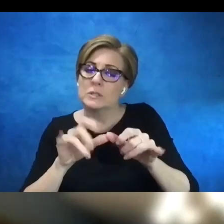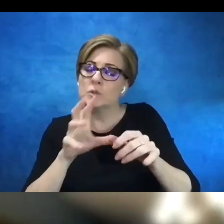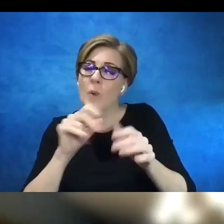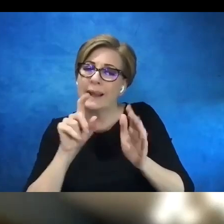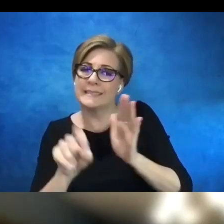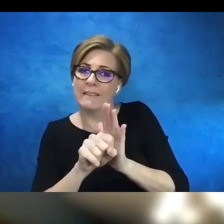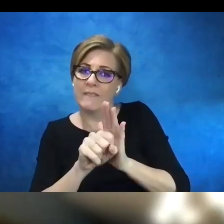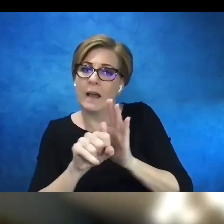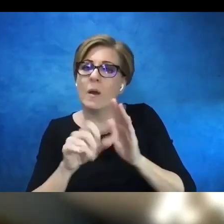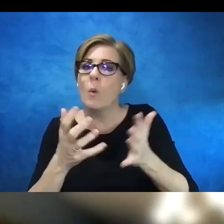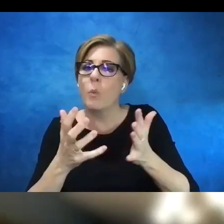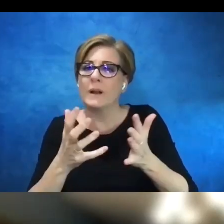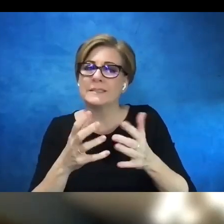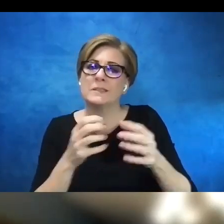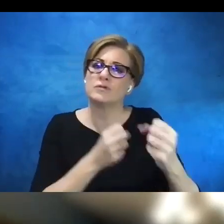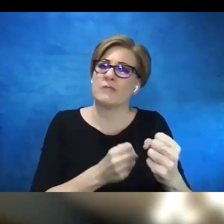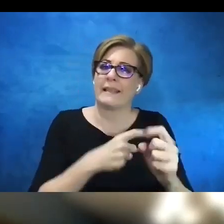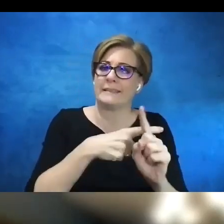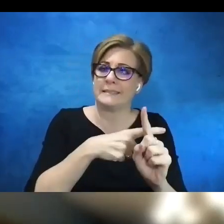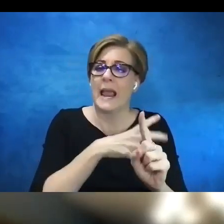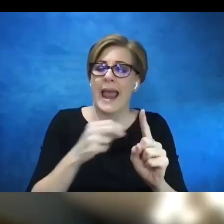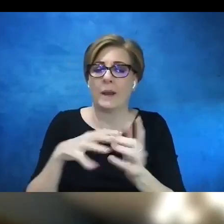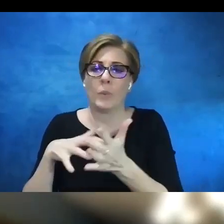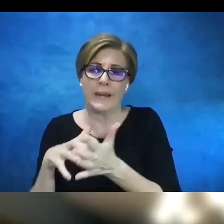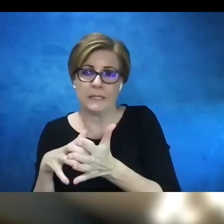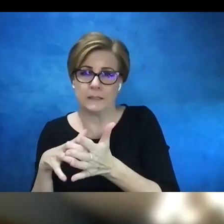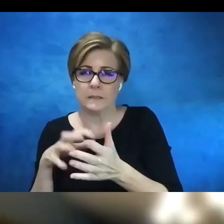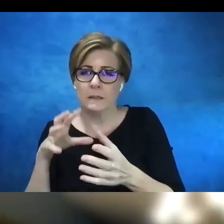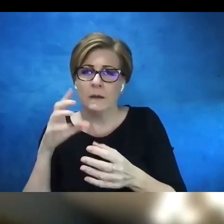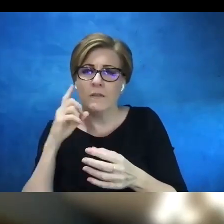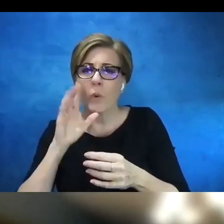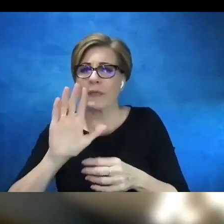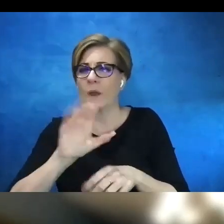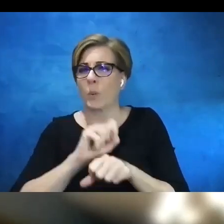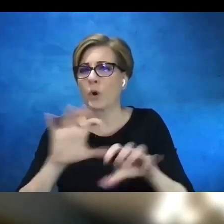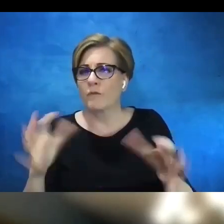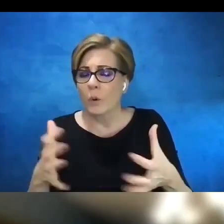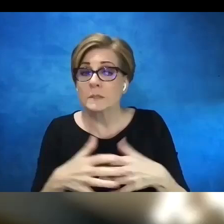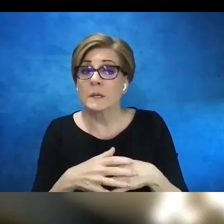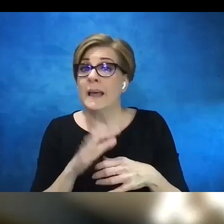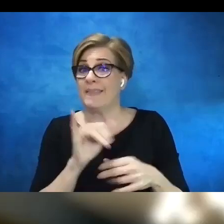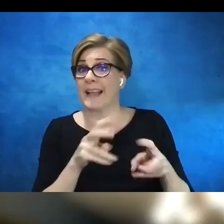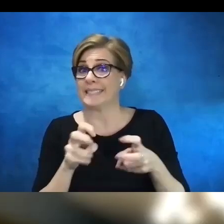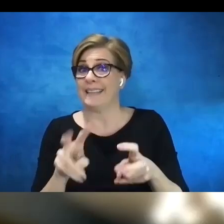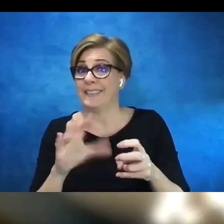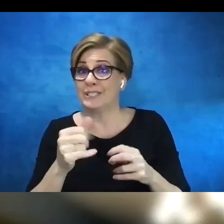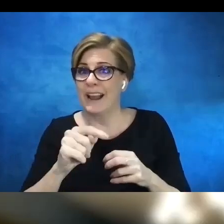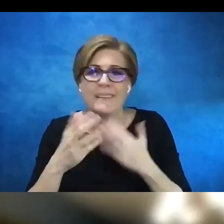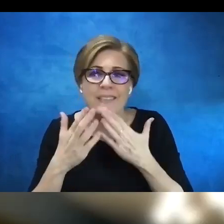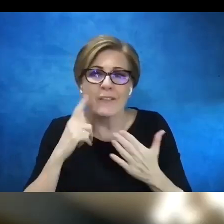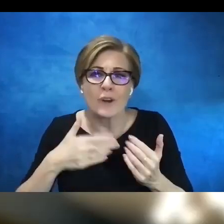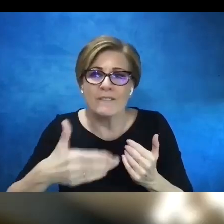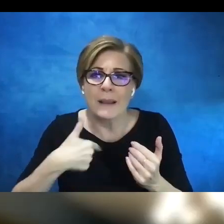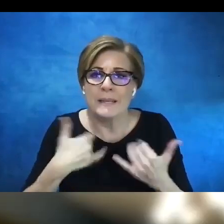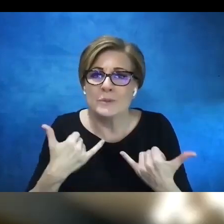behavioral health workforce. And I'll also stick a link to that in the chat if you're interested in checking it out. So thanks again for having me today. And I think I'd like to